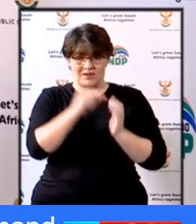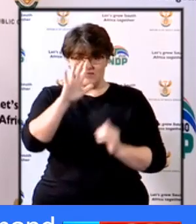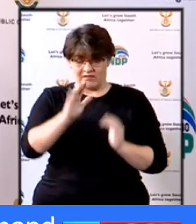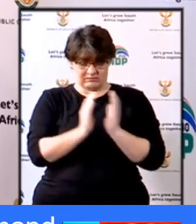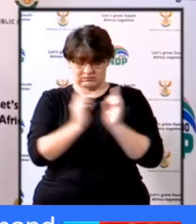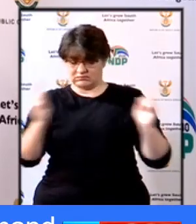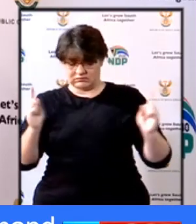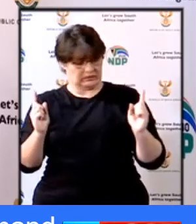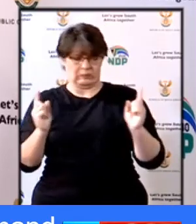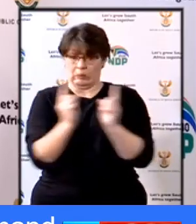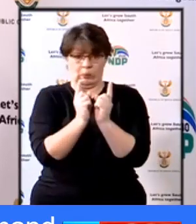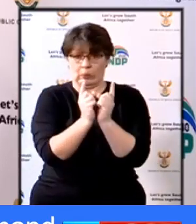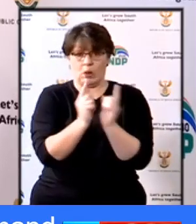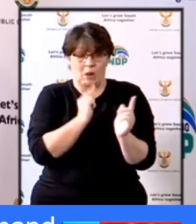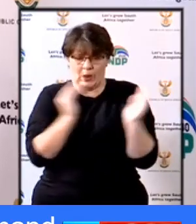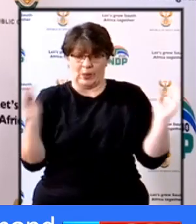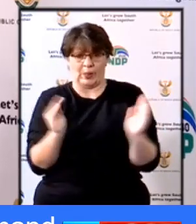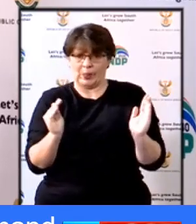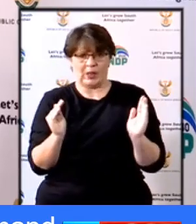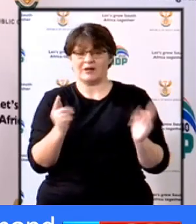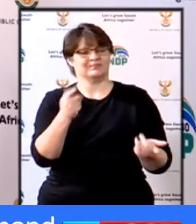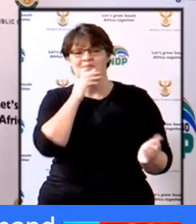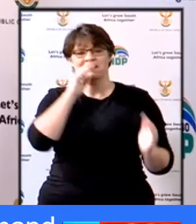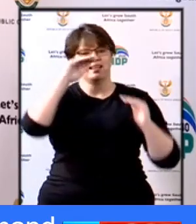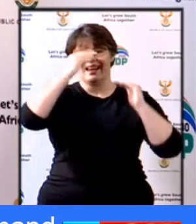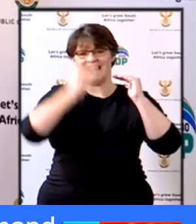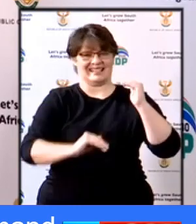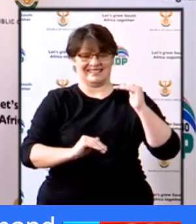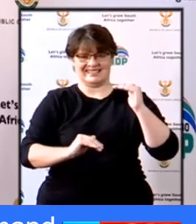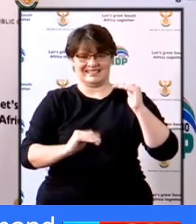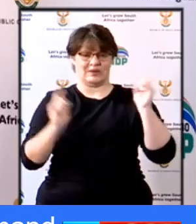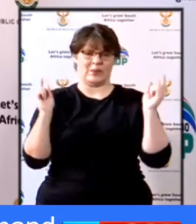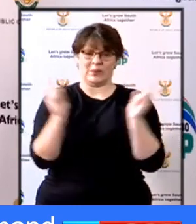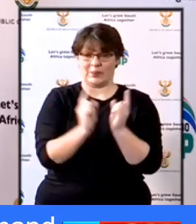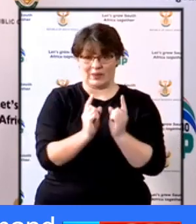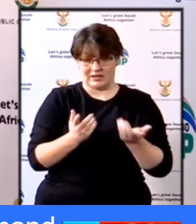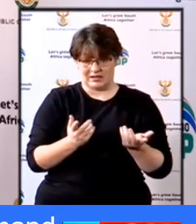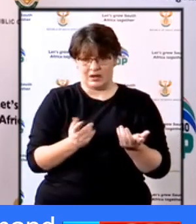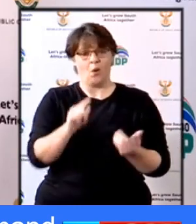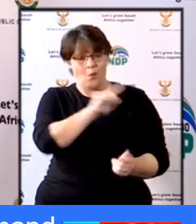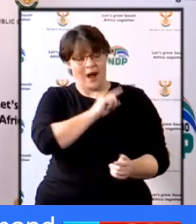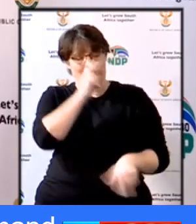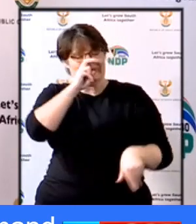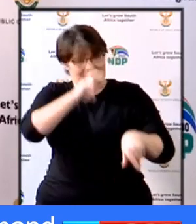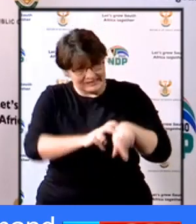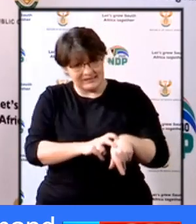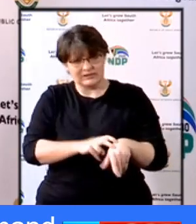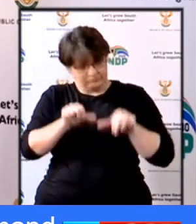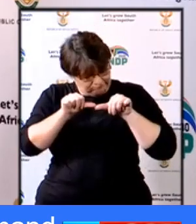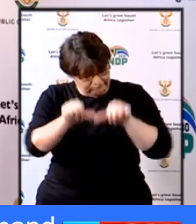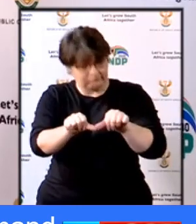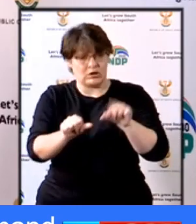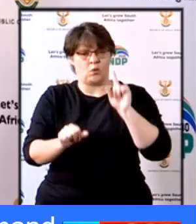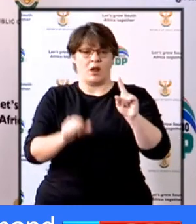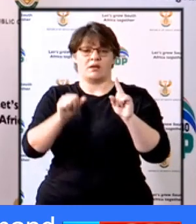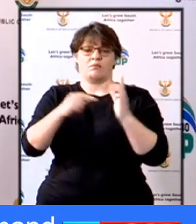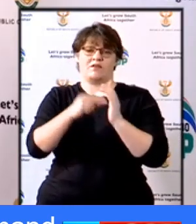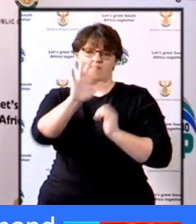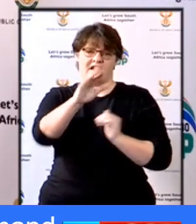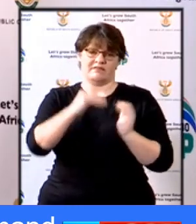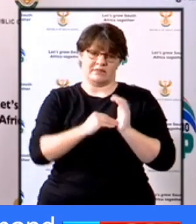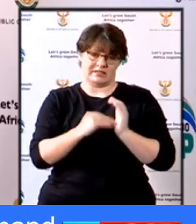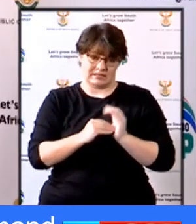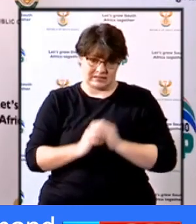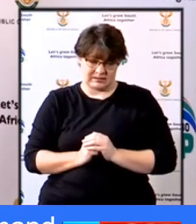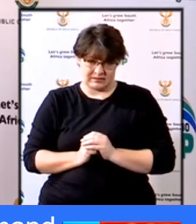meters apart, it means there'll be less congregants in that venue.